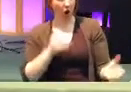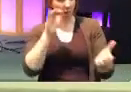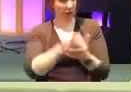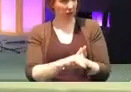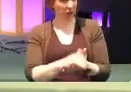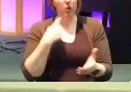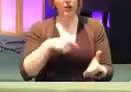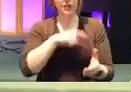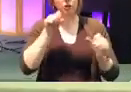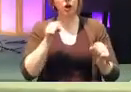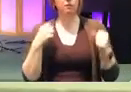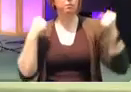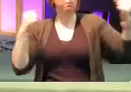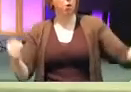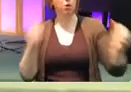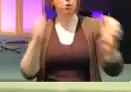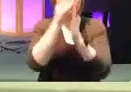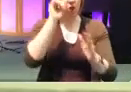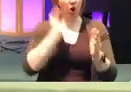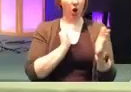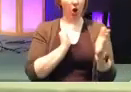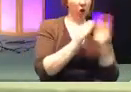need to pray bold prayers for our community.